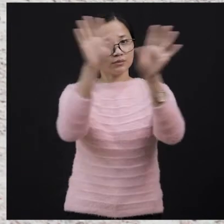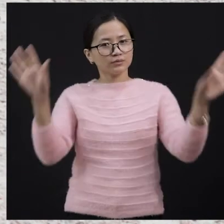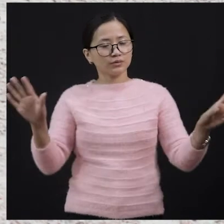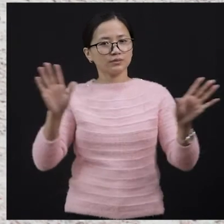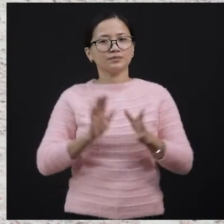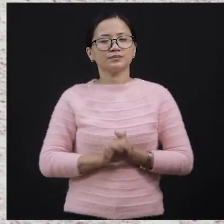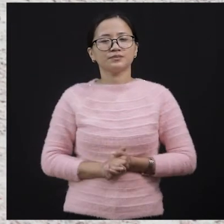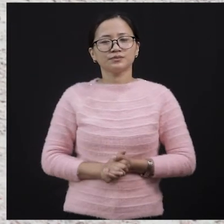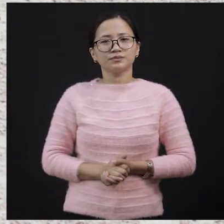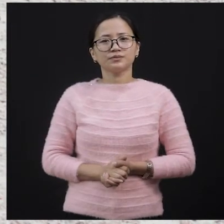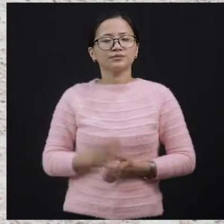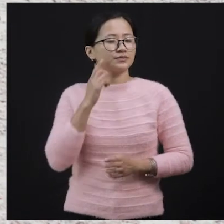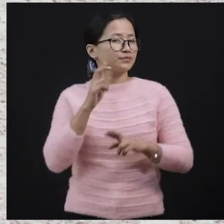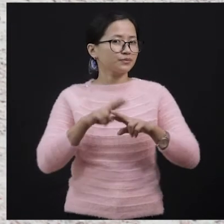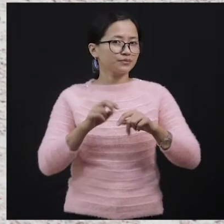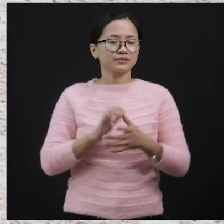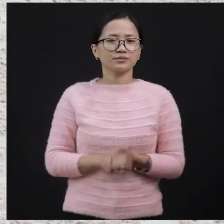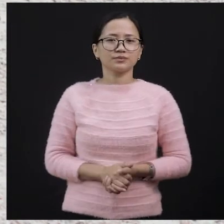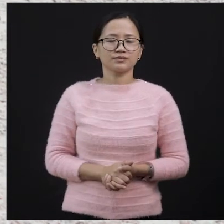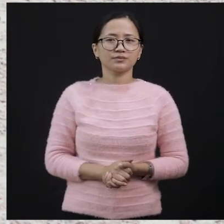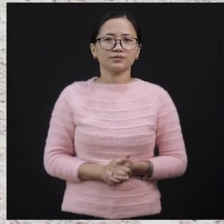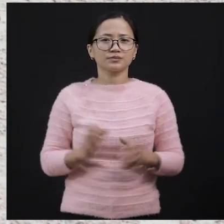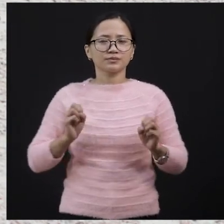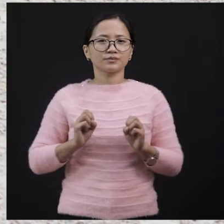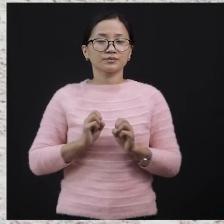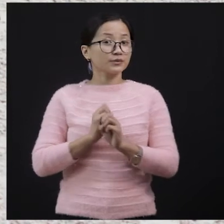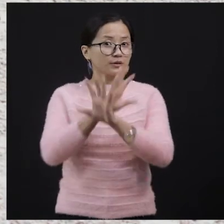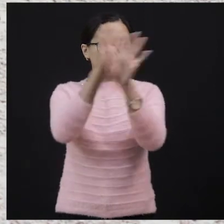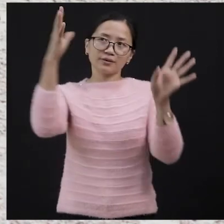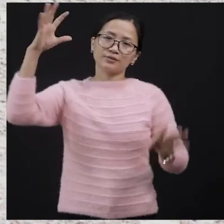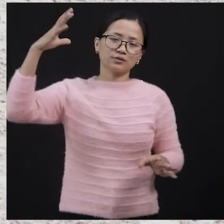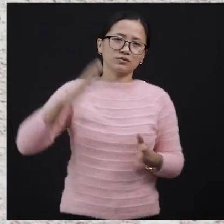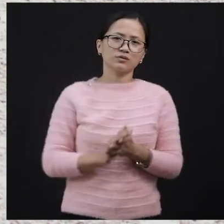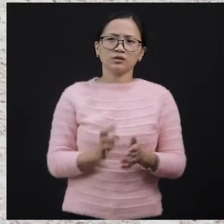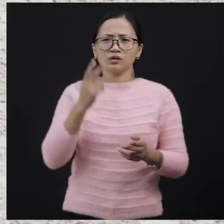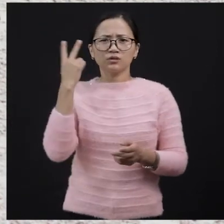So dear students, if the